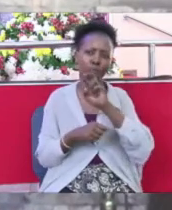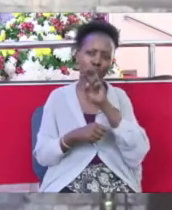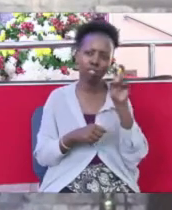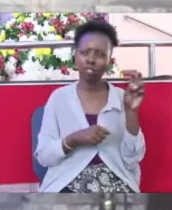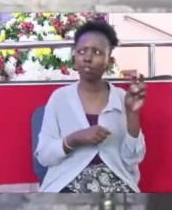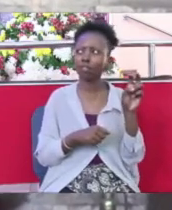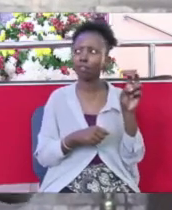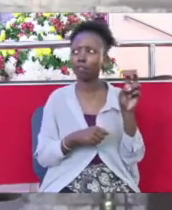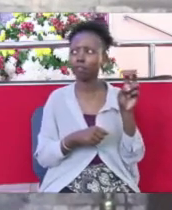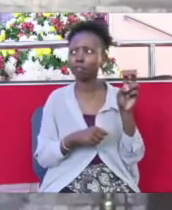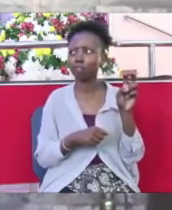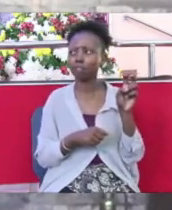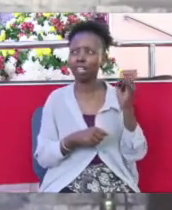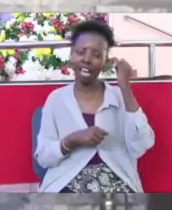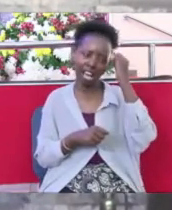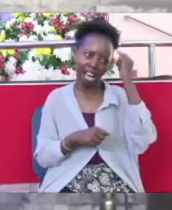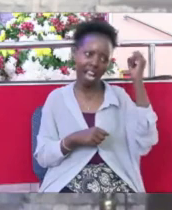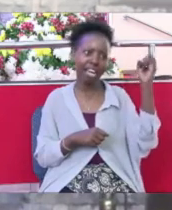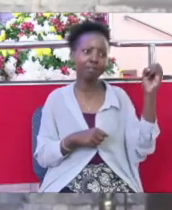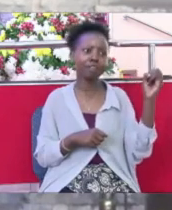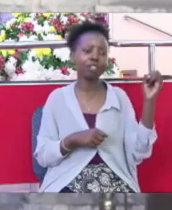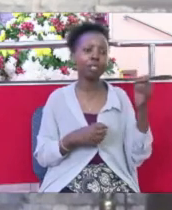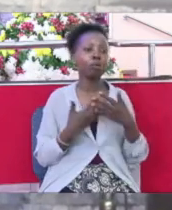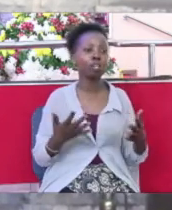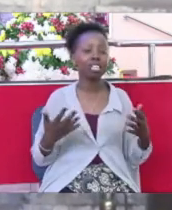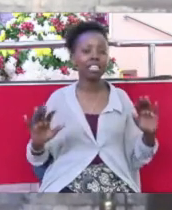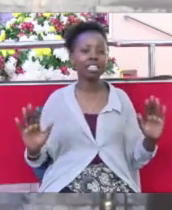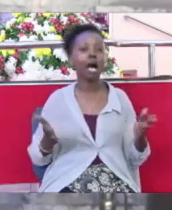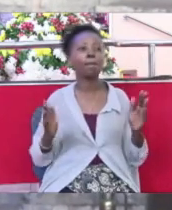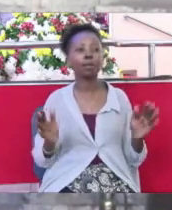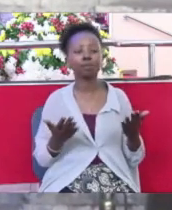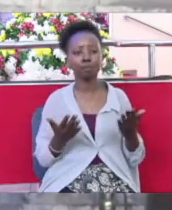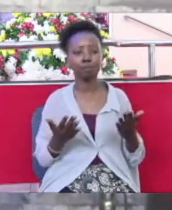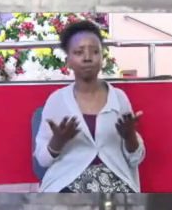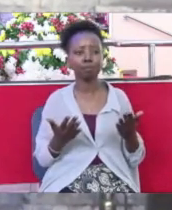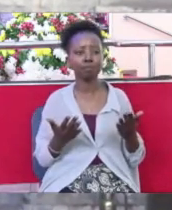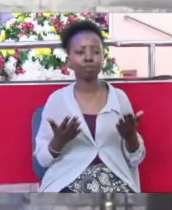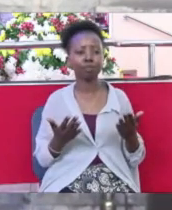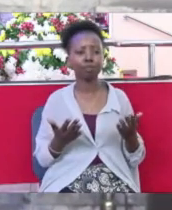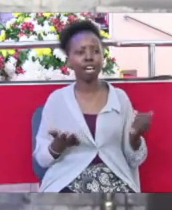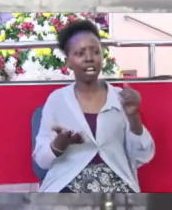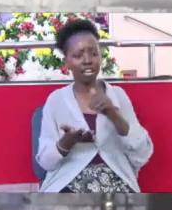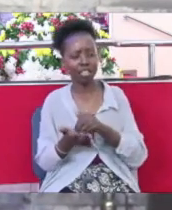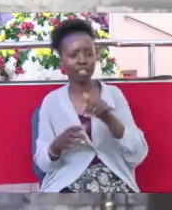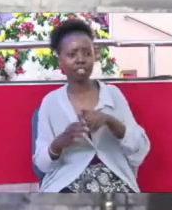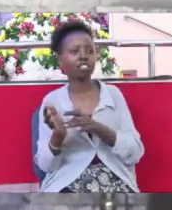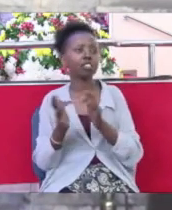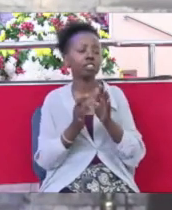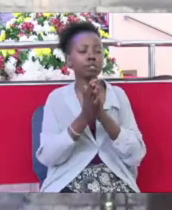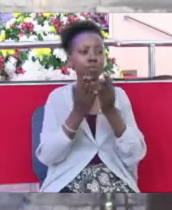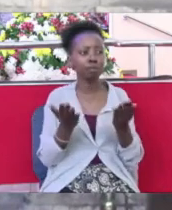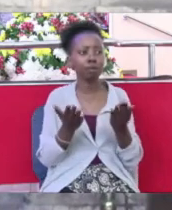an unimaginable was to happen. Ukaona kila ambacho hakutarajiwa kikafanyika. And again in Exodus